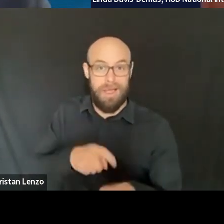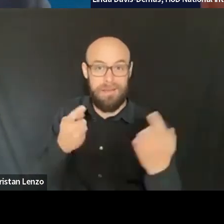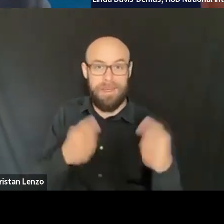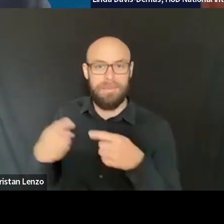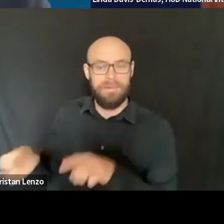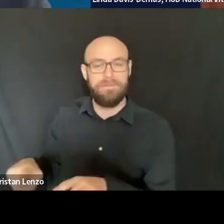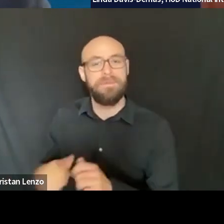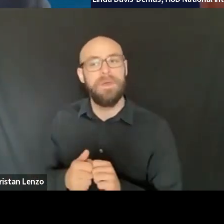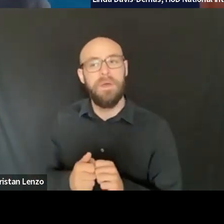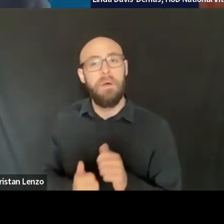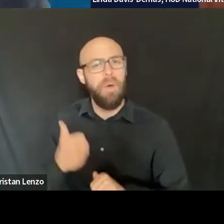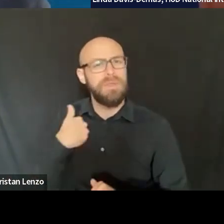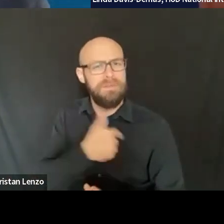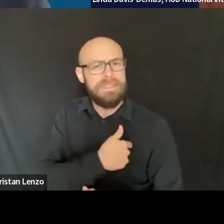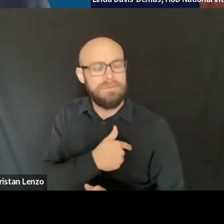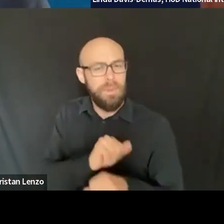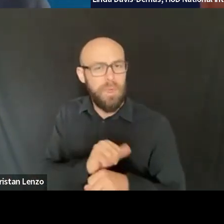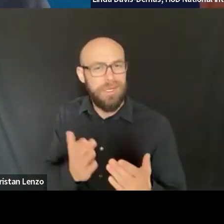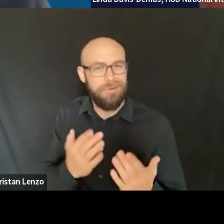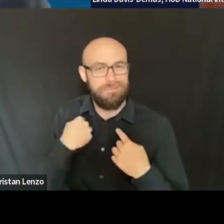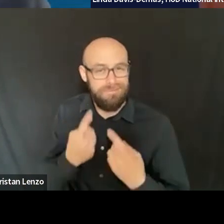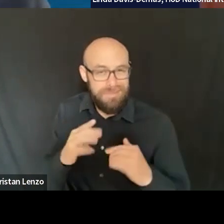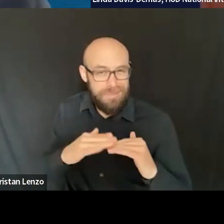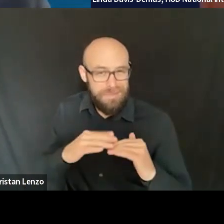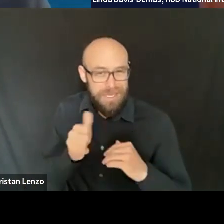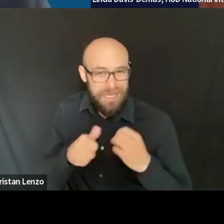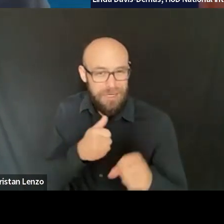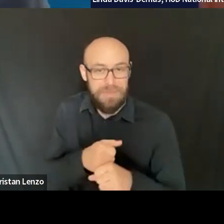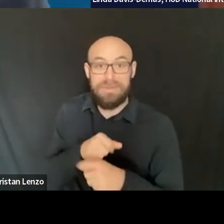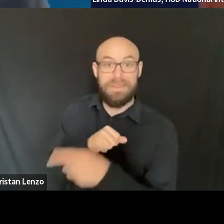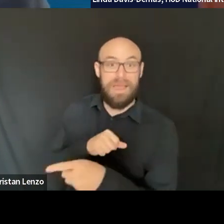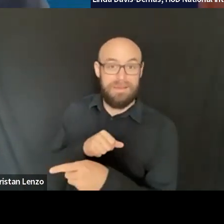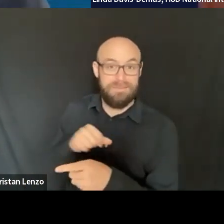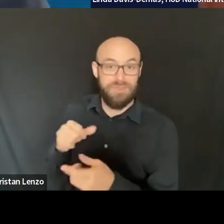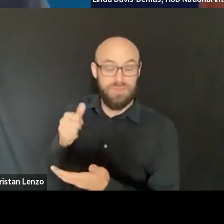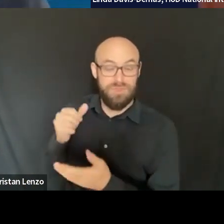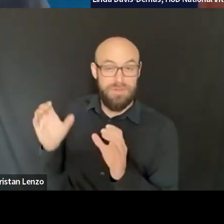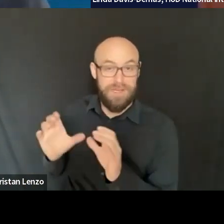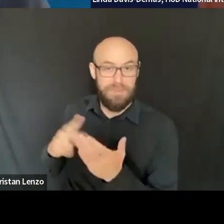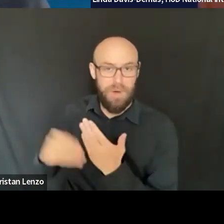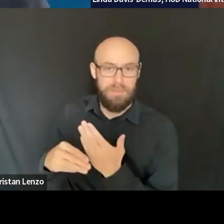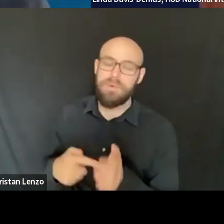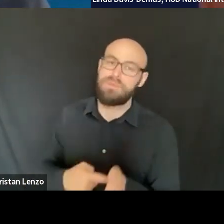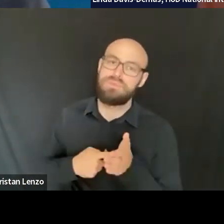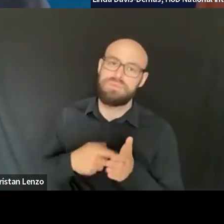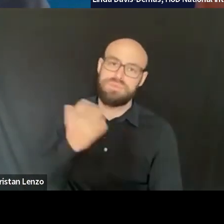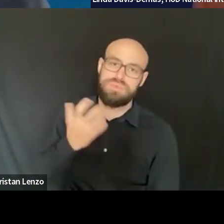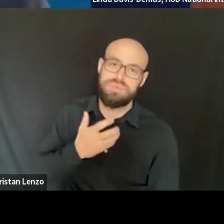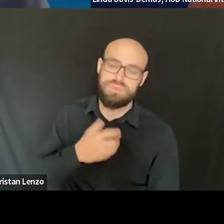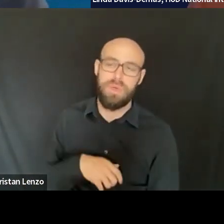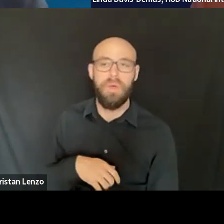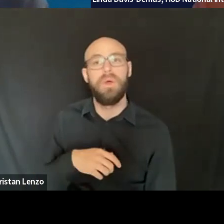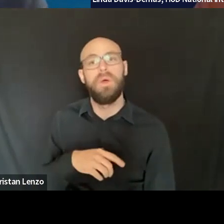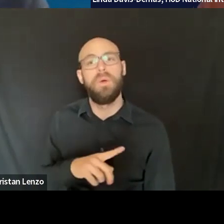for at least a decade, this was definitely a necessity. When you think about housing, right? When you think